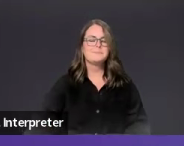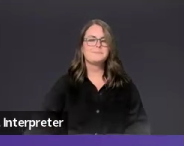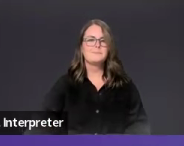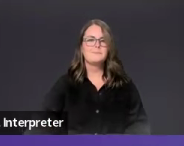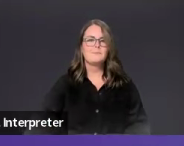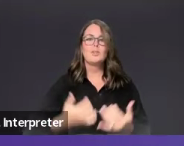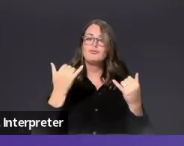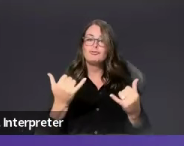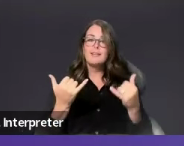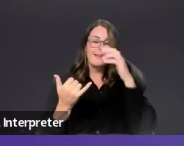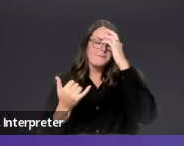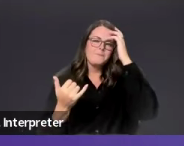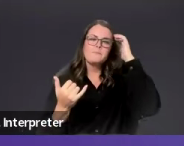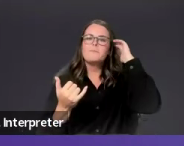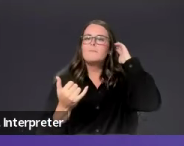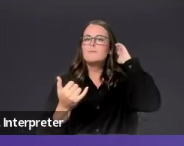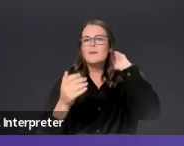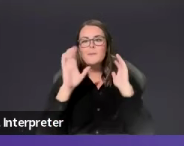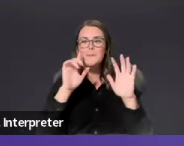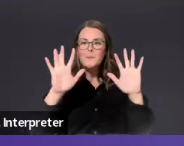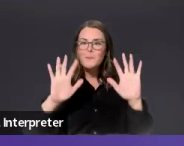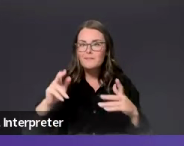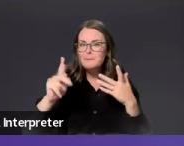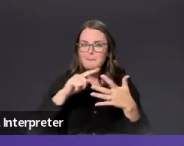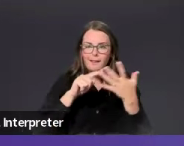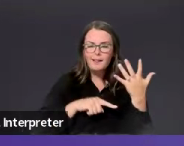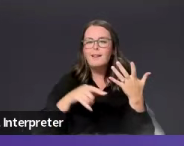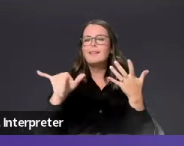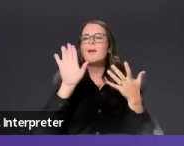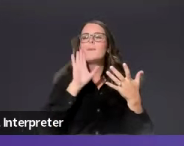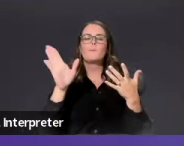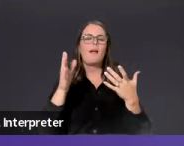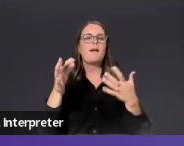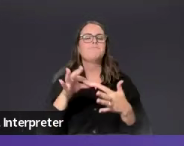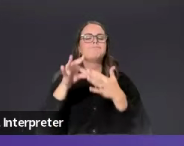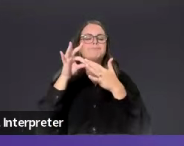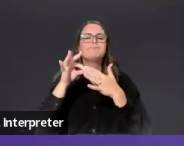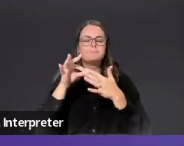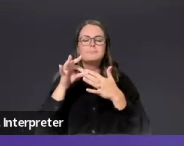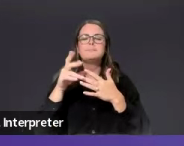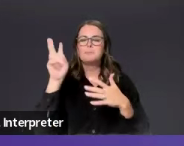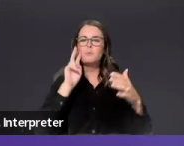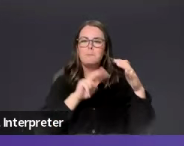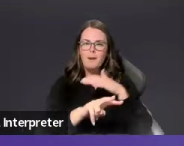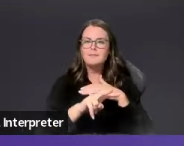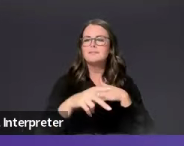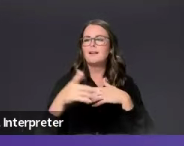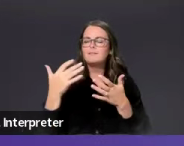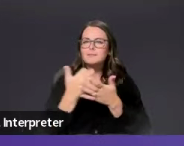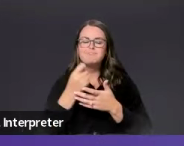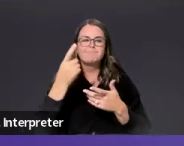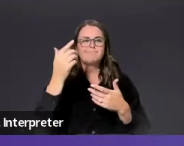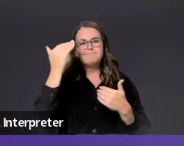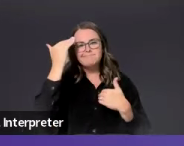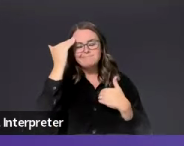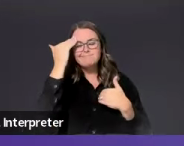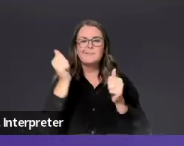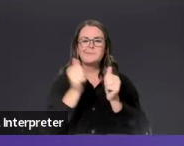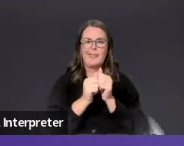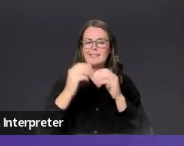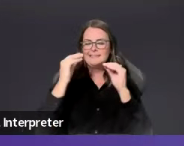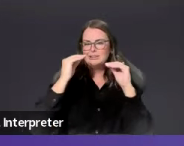Our contributors today will be the following wonderful people, each of whom brings a unique perspective and a treasure trove of personal experience in teaching